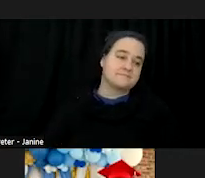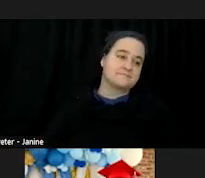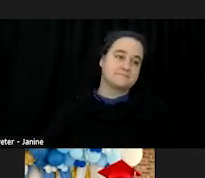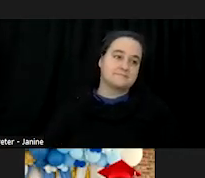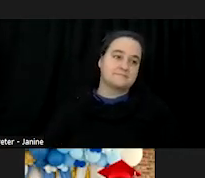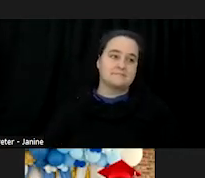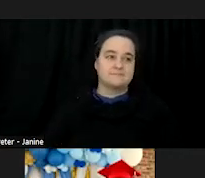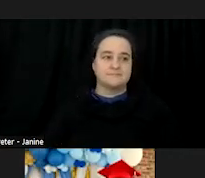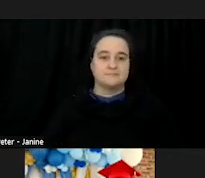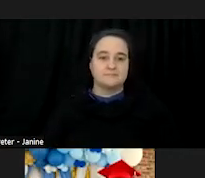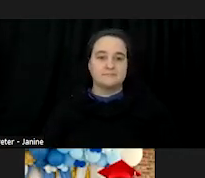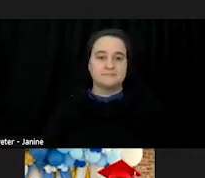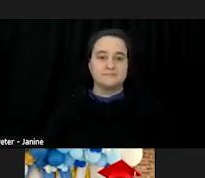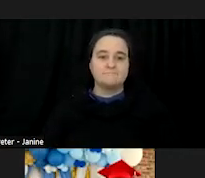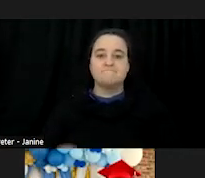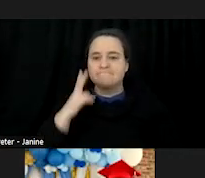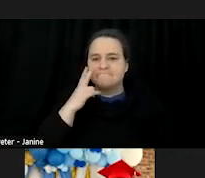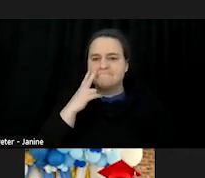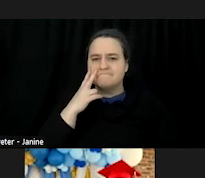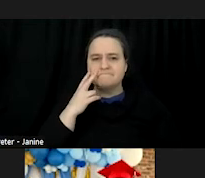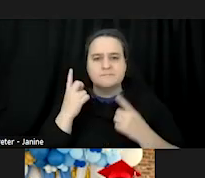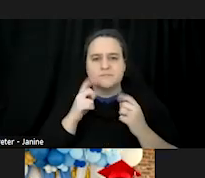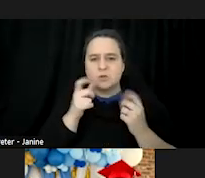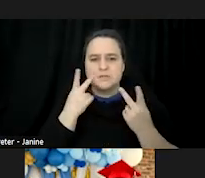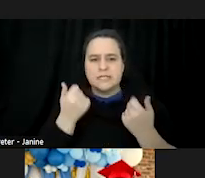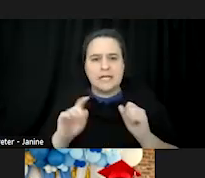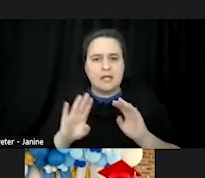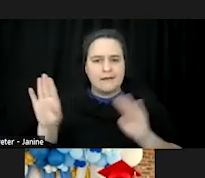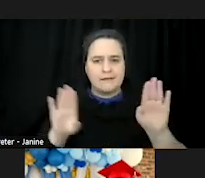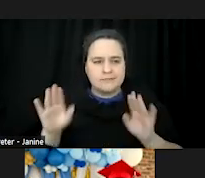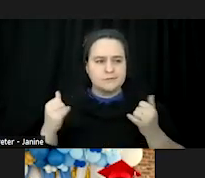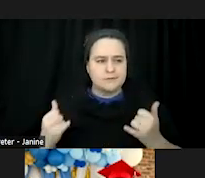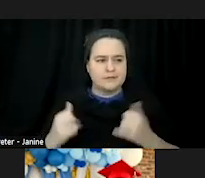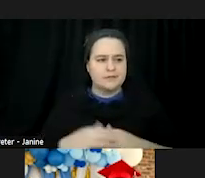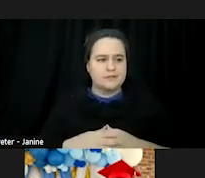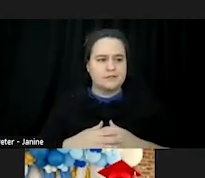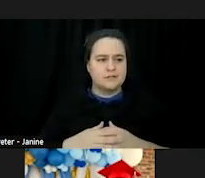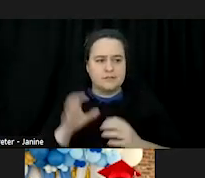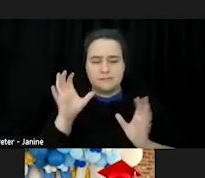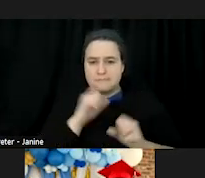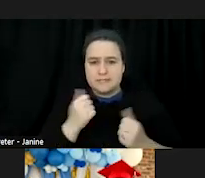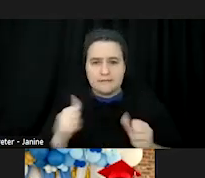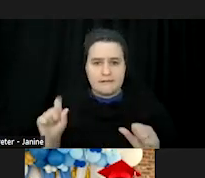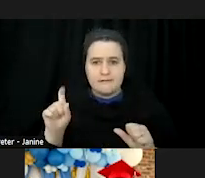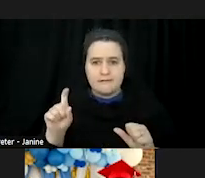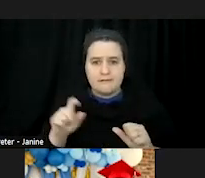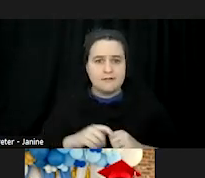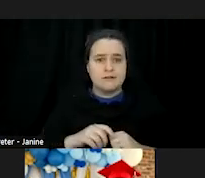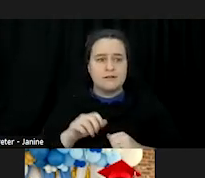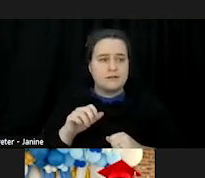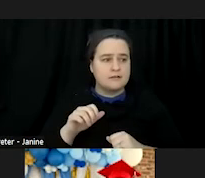Let's see, I wonder, I don't see any other hands raised right now. Am I missing any? Do you, Singhi,